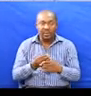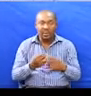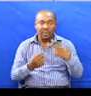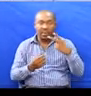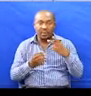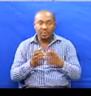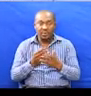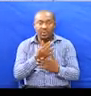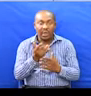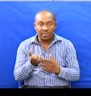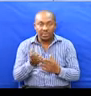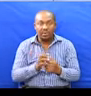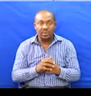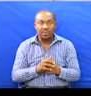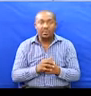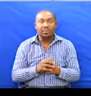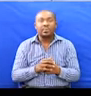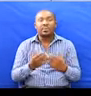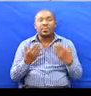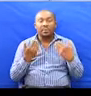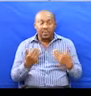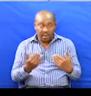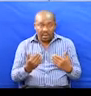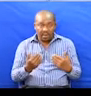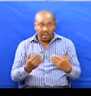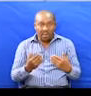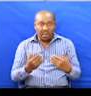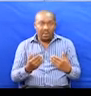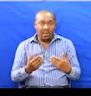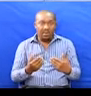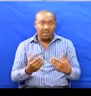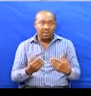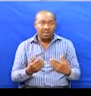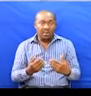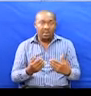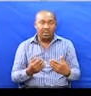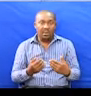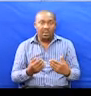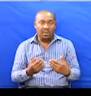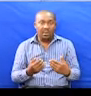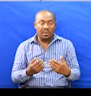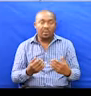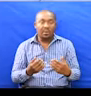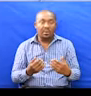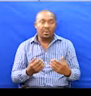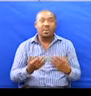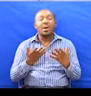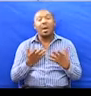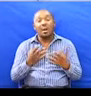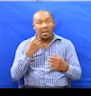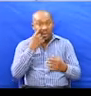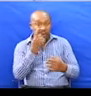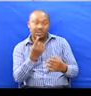second class protein. Now from there, what are the food substances or foods that can provide the